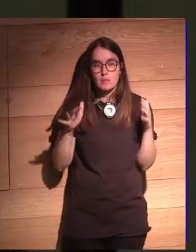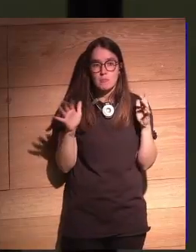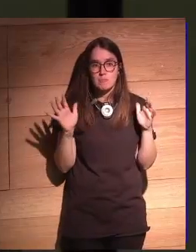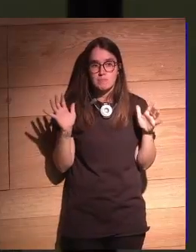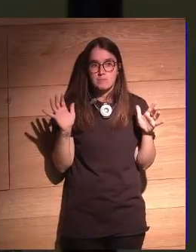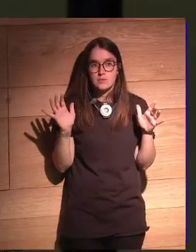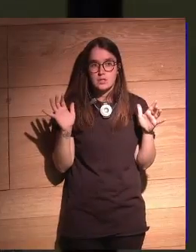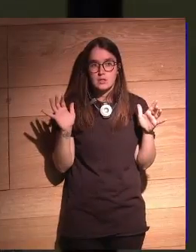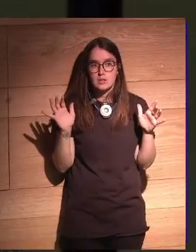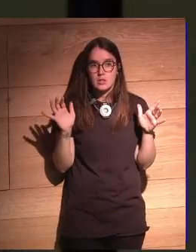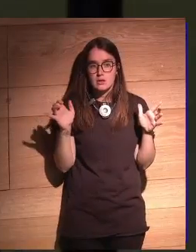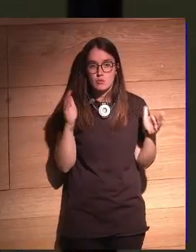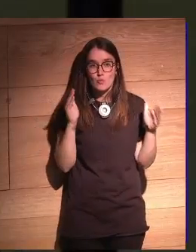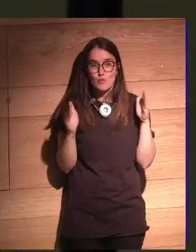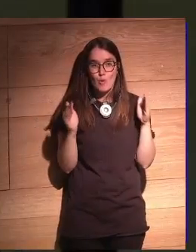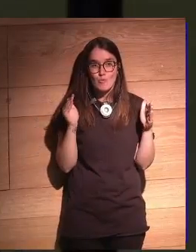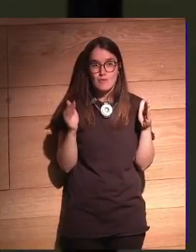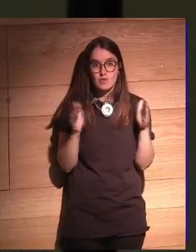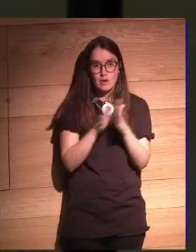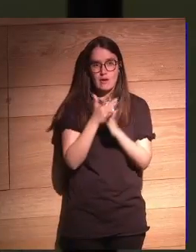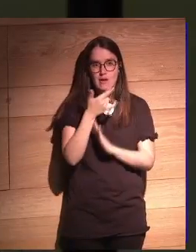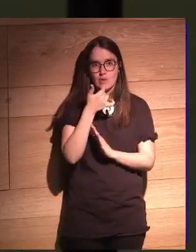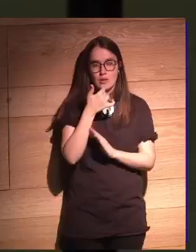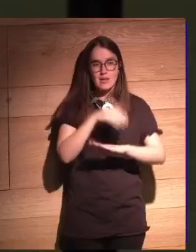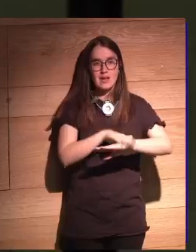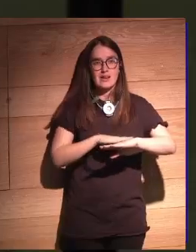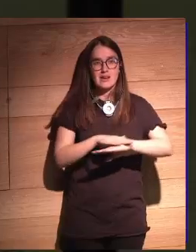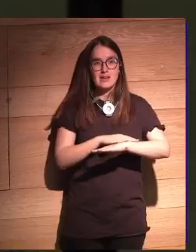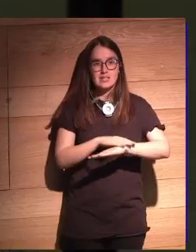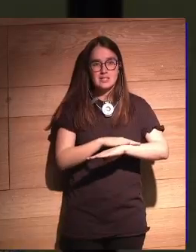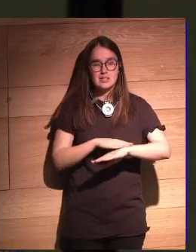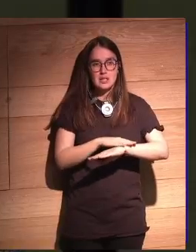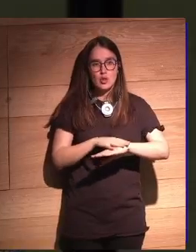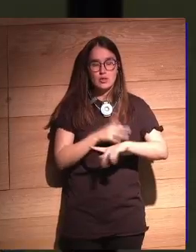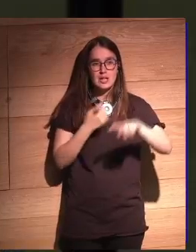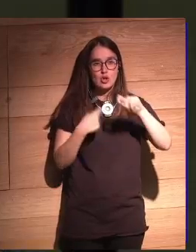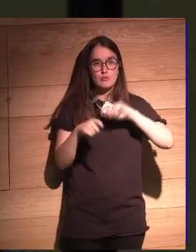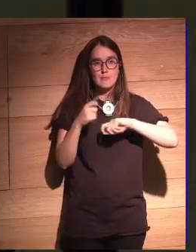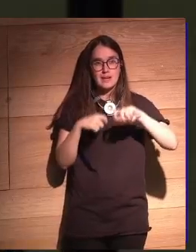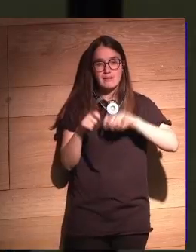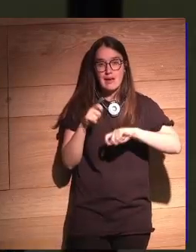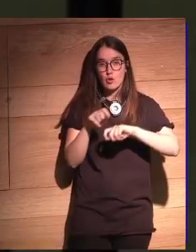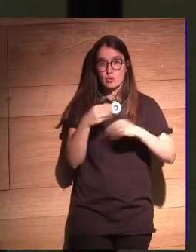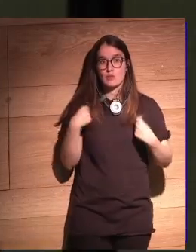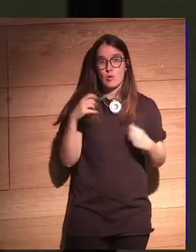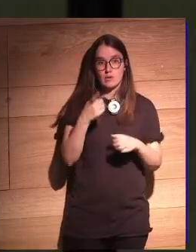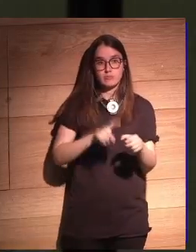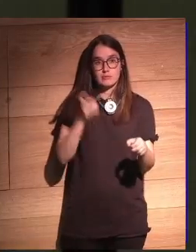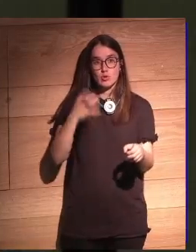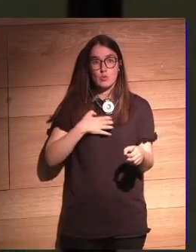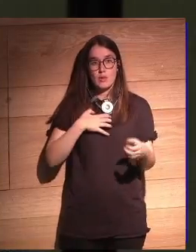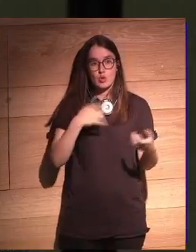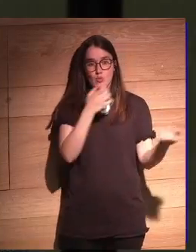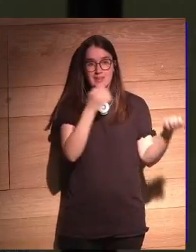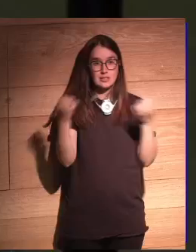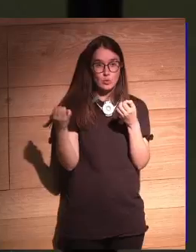a reminiscence from the past that doesn't play a role. And in the book you say that the state cannot move away from the real